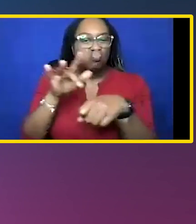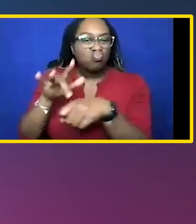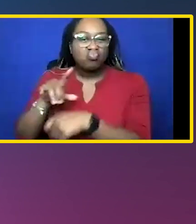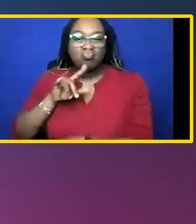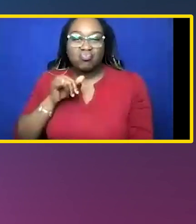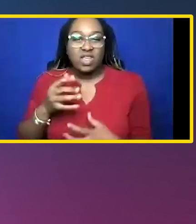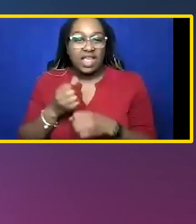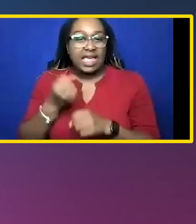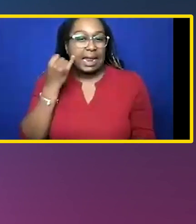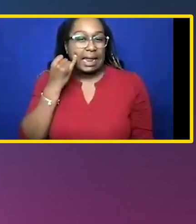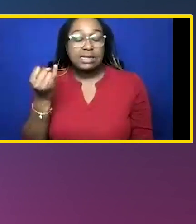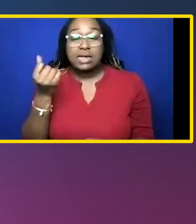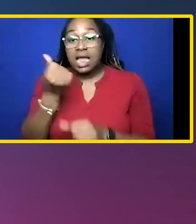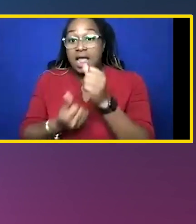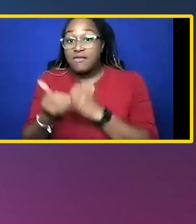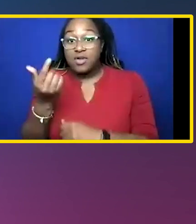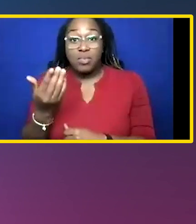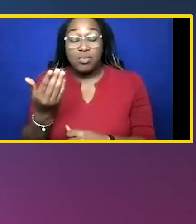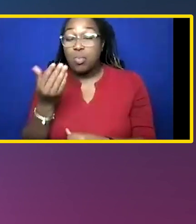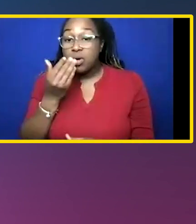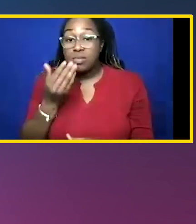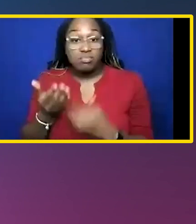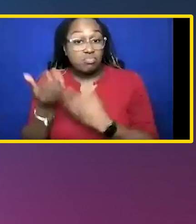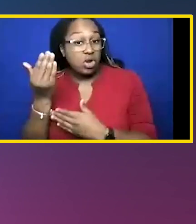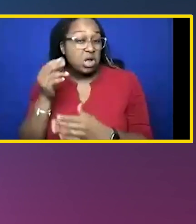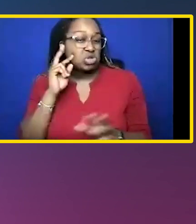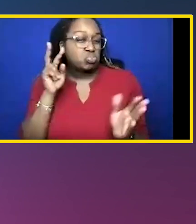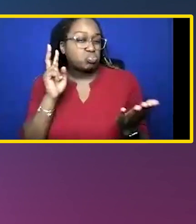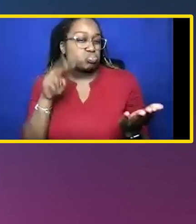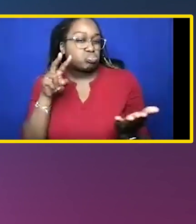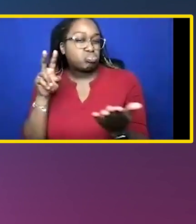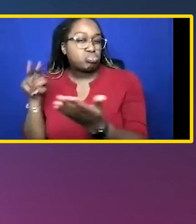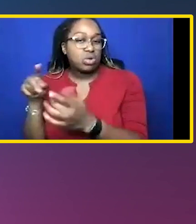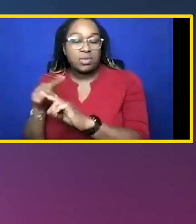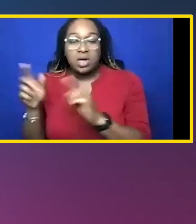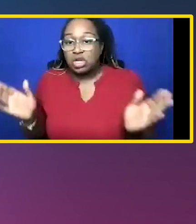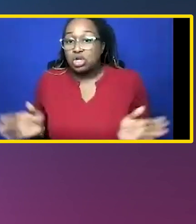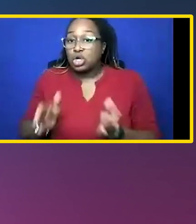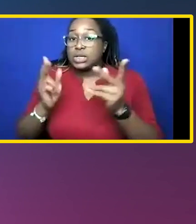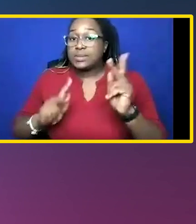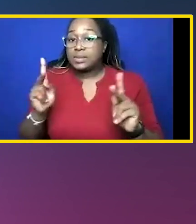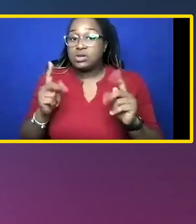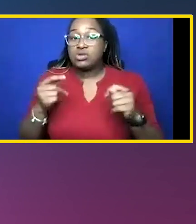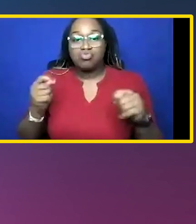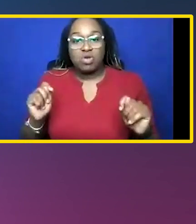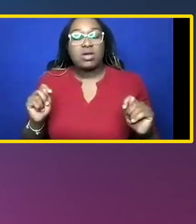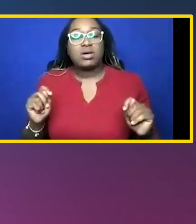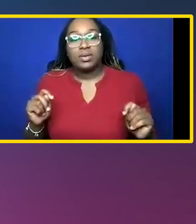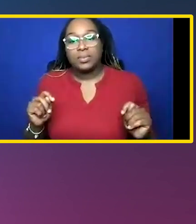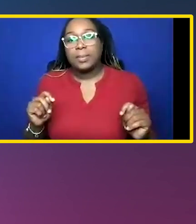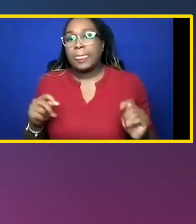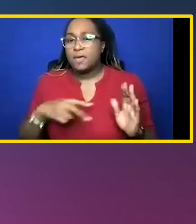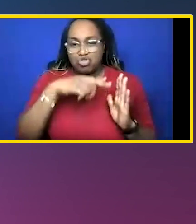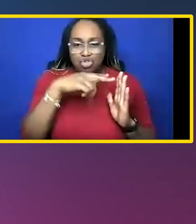If I'm doing my everyday morning thing, I'll just kind of skim through. But what I encourage people to do is to actually